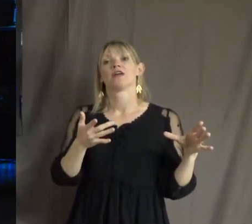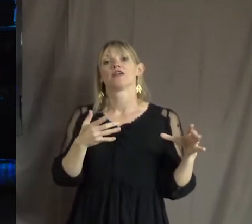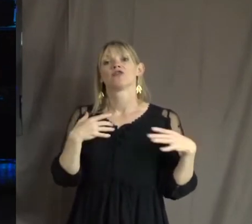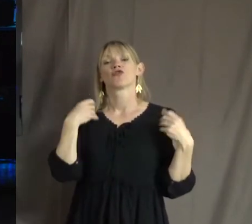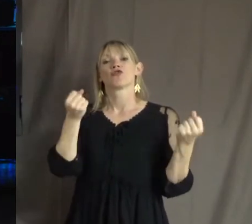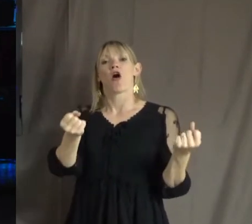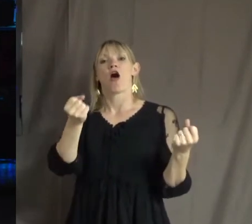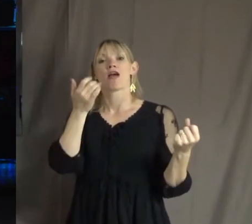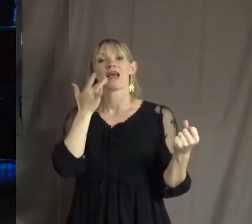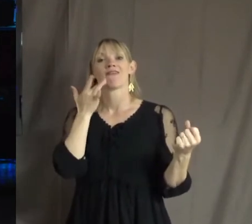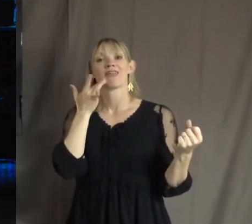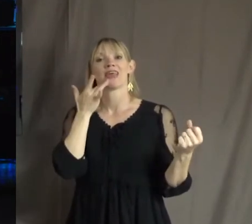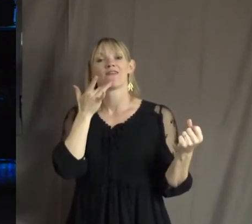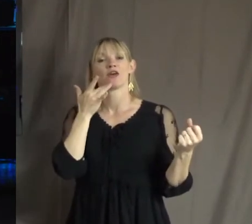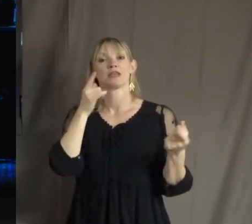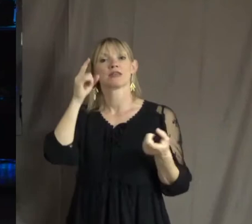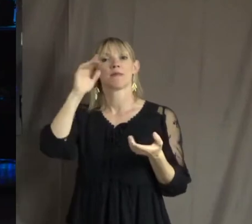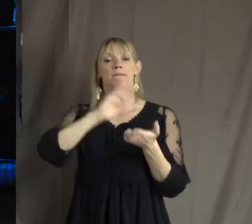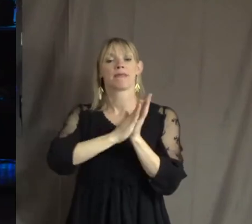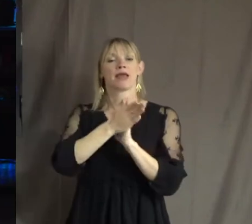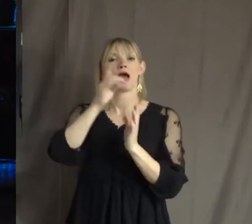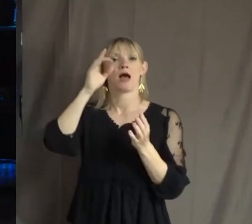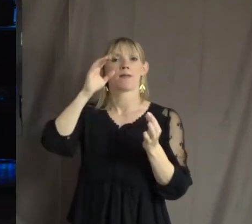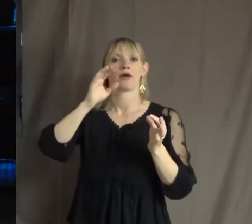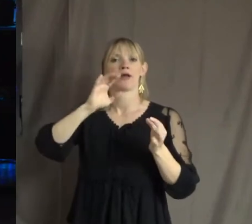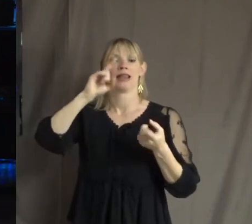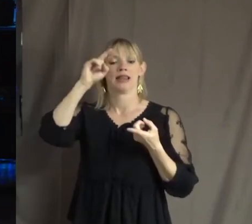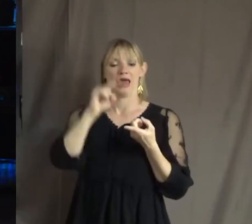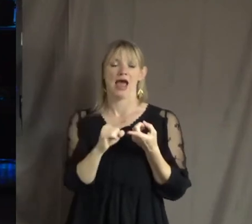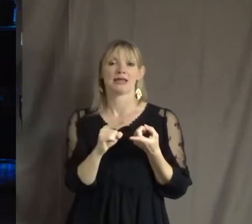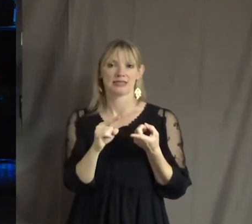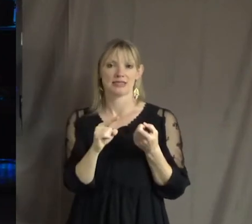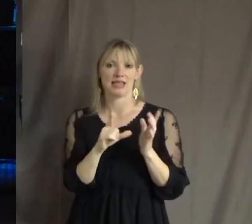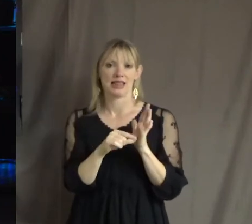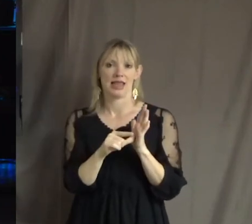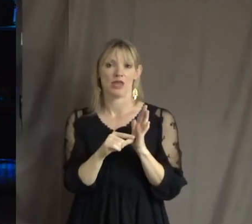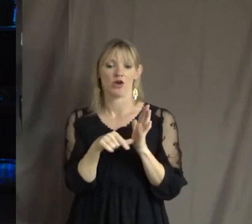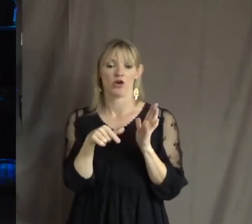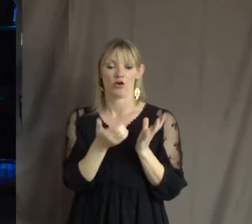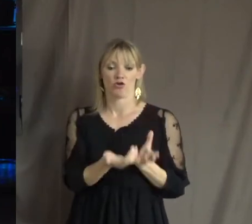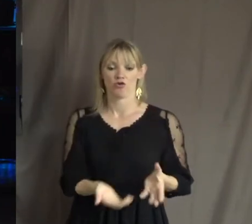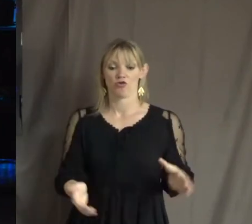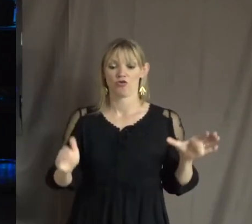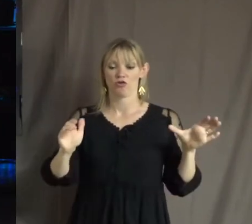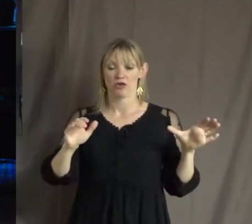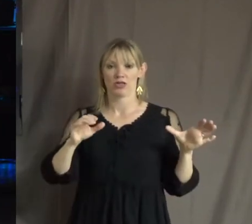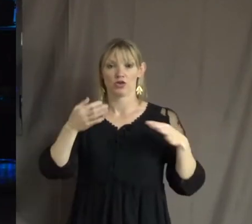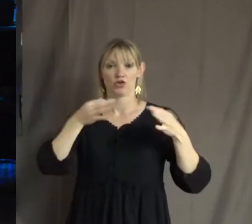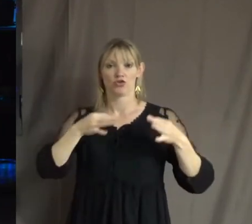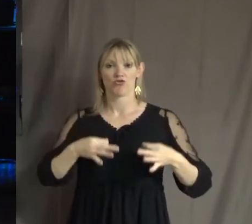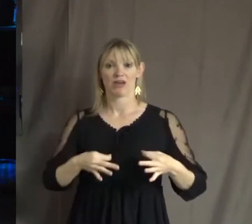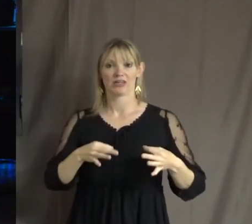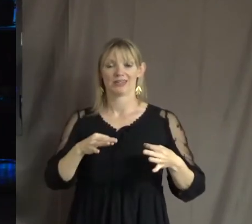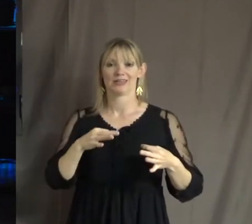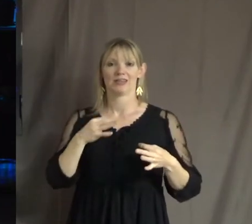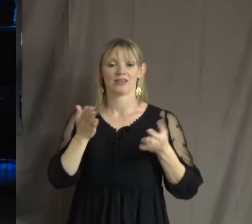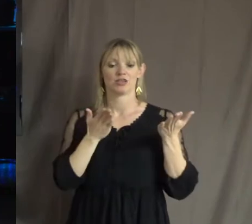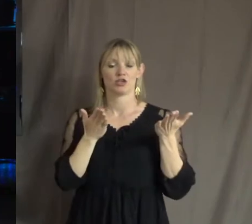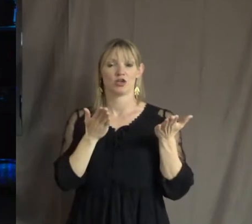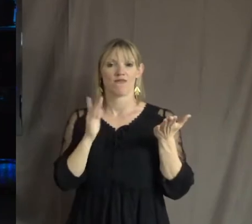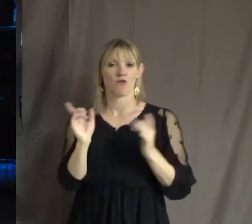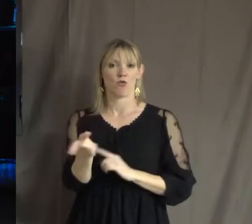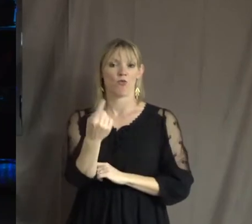mellow over time. This recipe serves just one. So embracing our grief